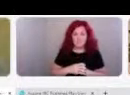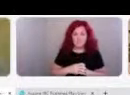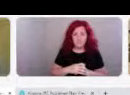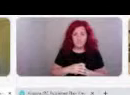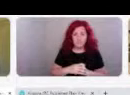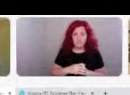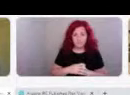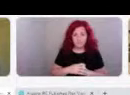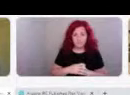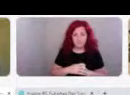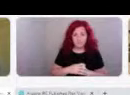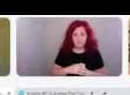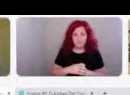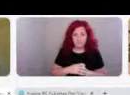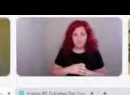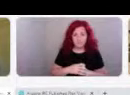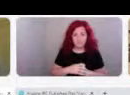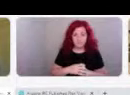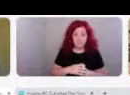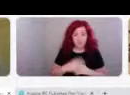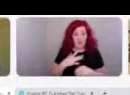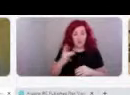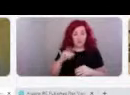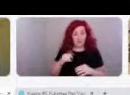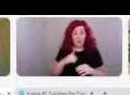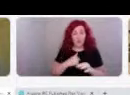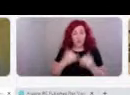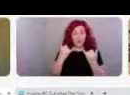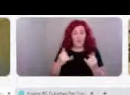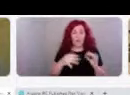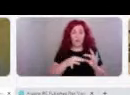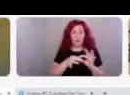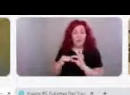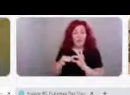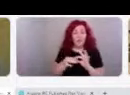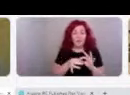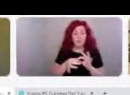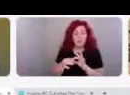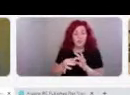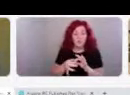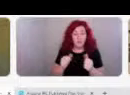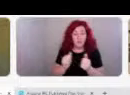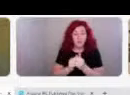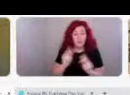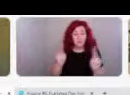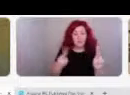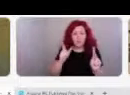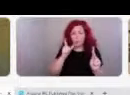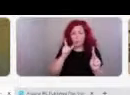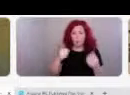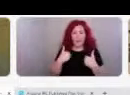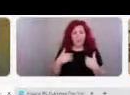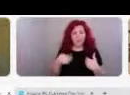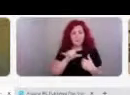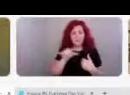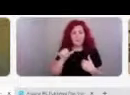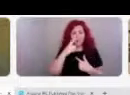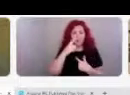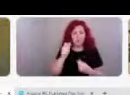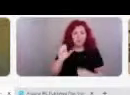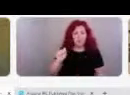i like that and we are now connected with the fox with a similar interest in sunny